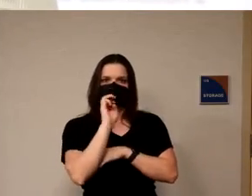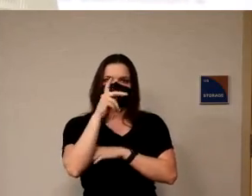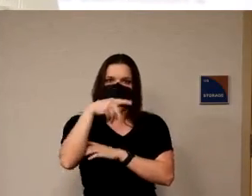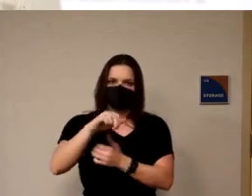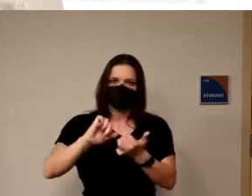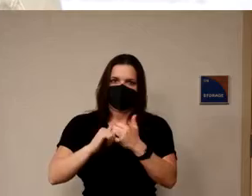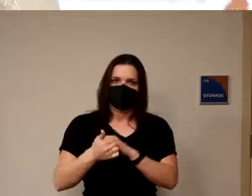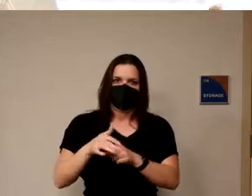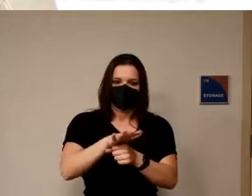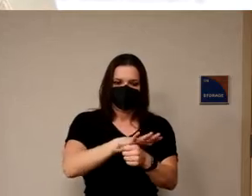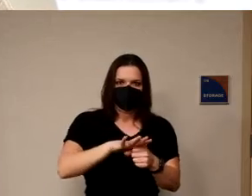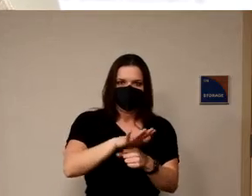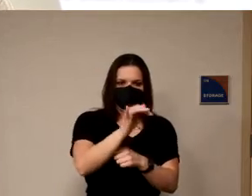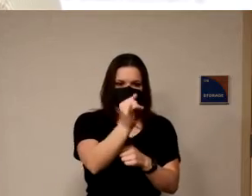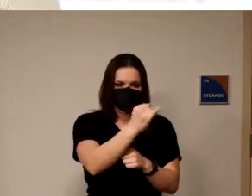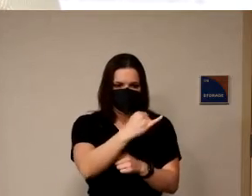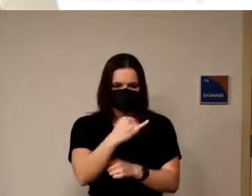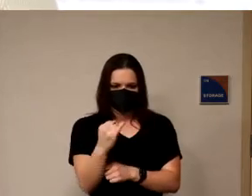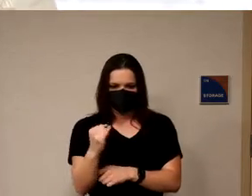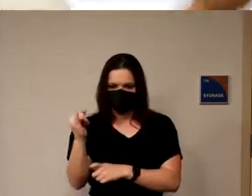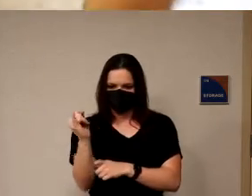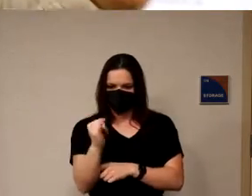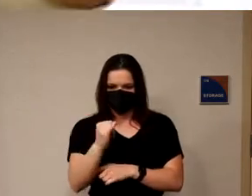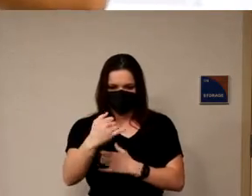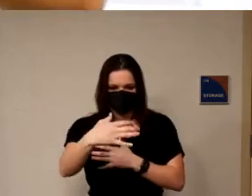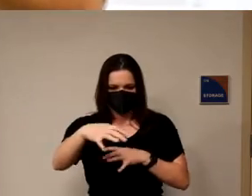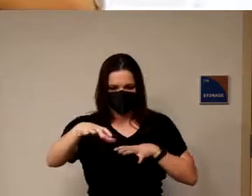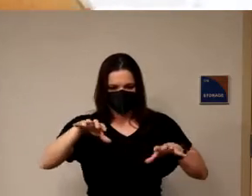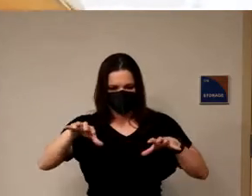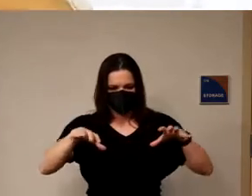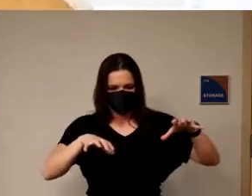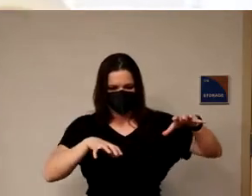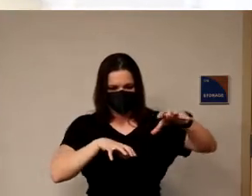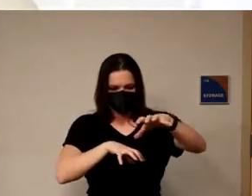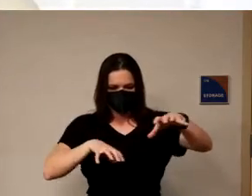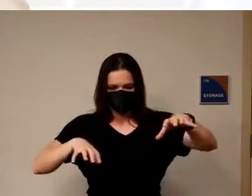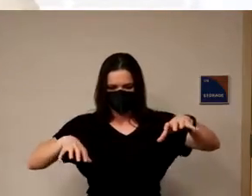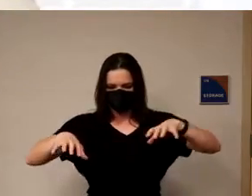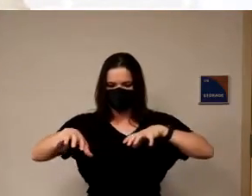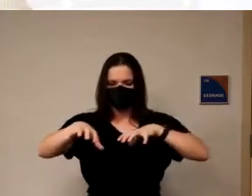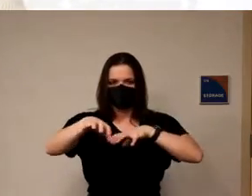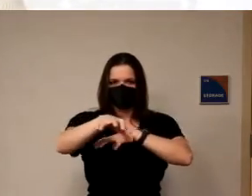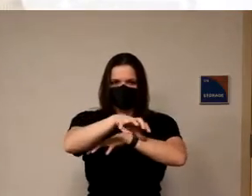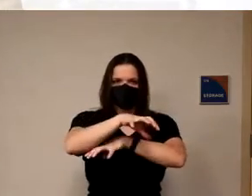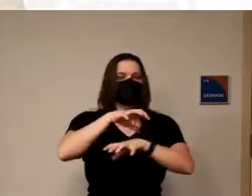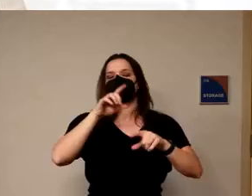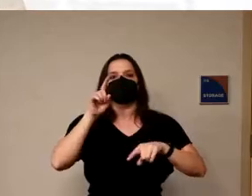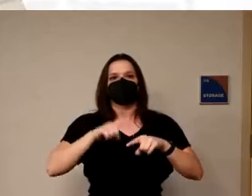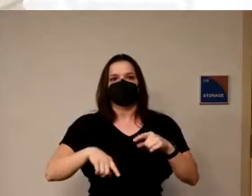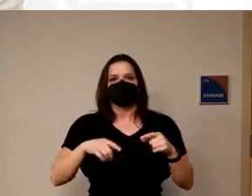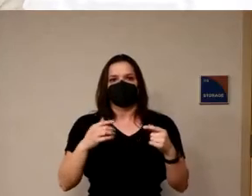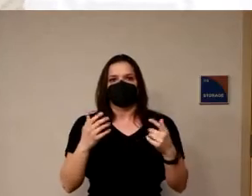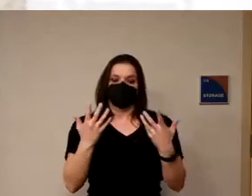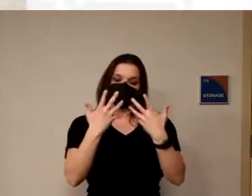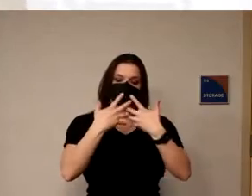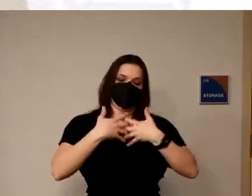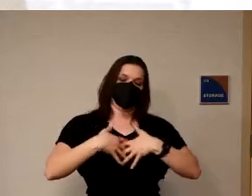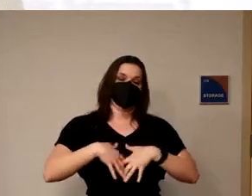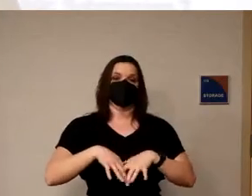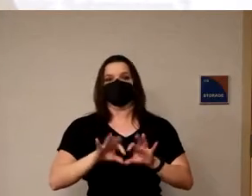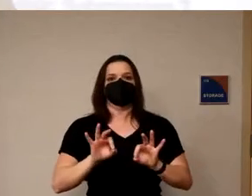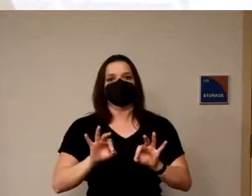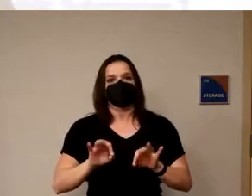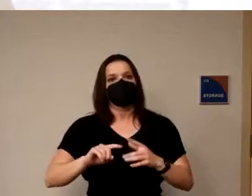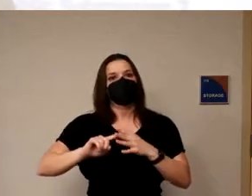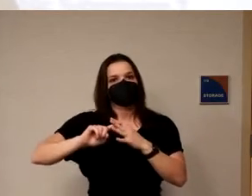districts are drawn, right? Because you can't draw one here and then draw one here and then draw one here and expect them all to fit together just randomly.